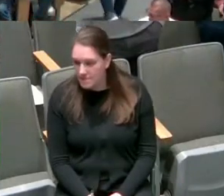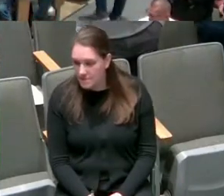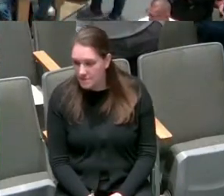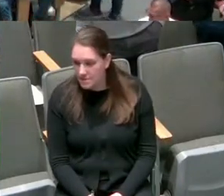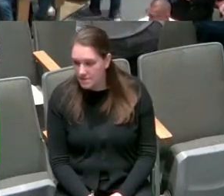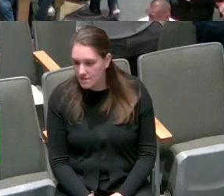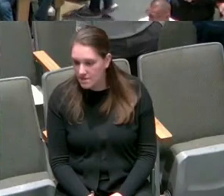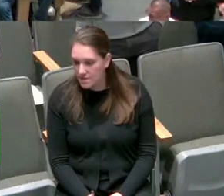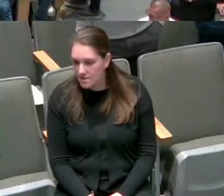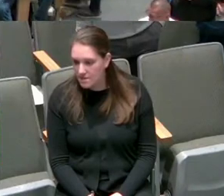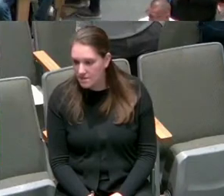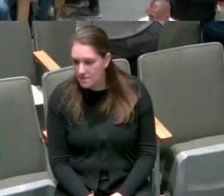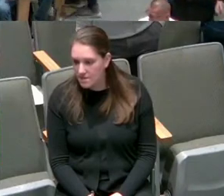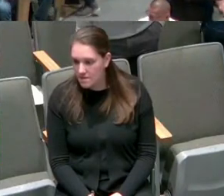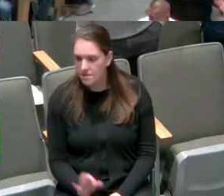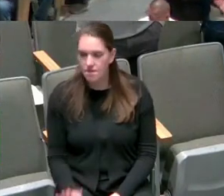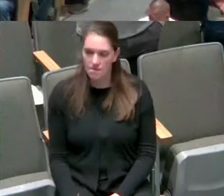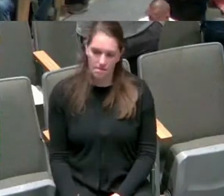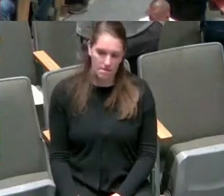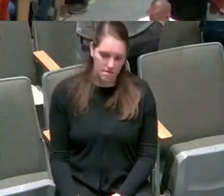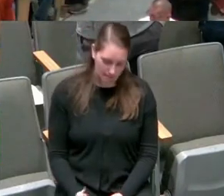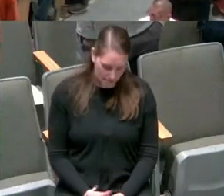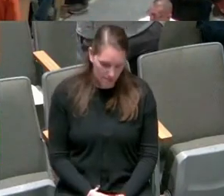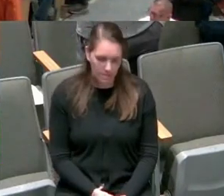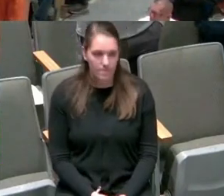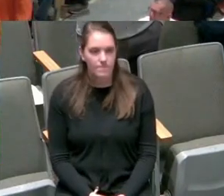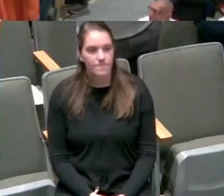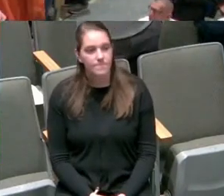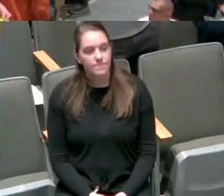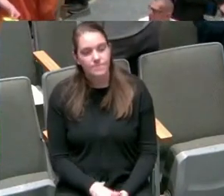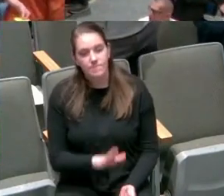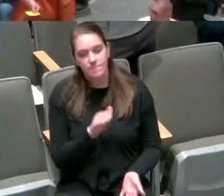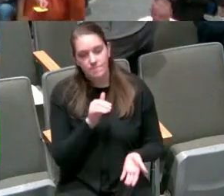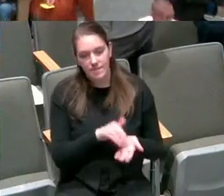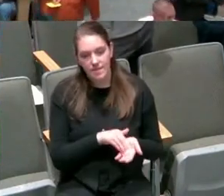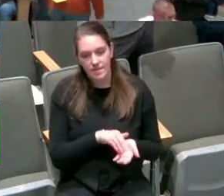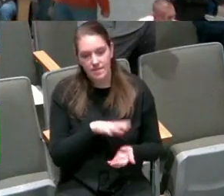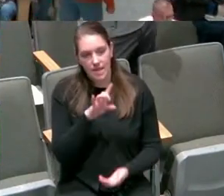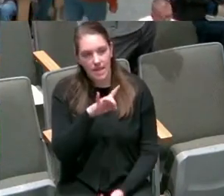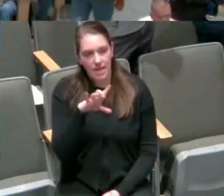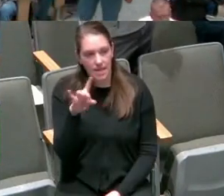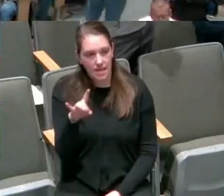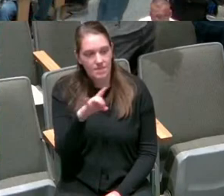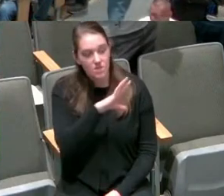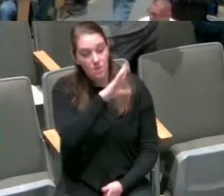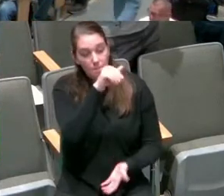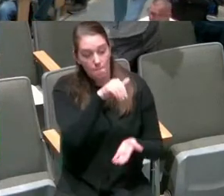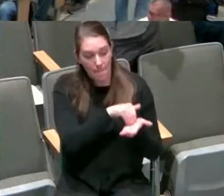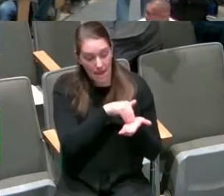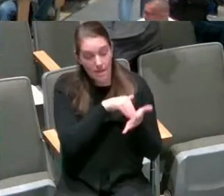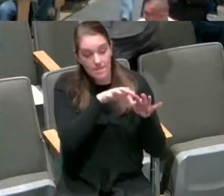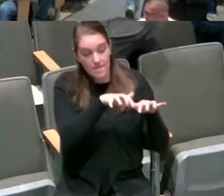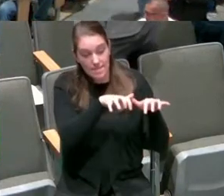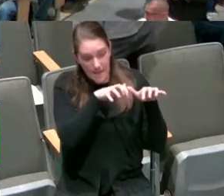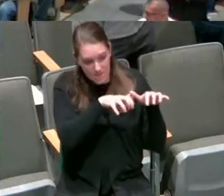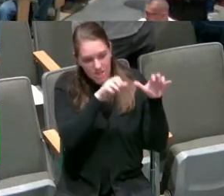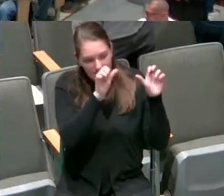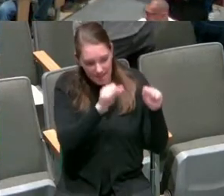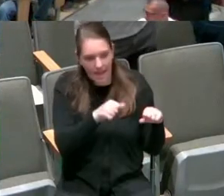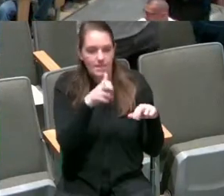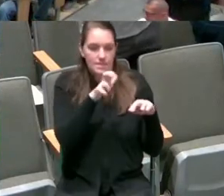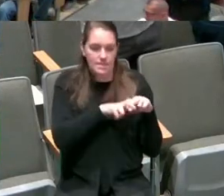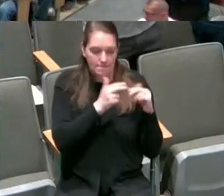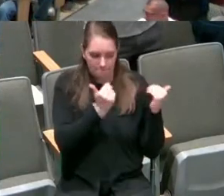middle back 78. thank you so everybody in the middle may be seated